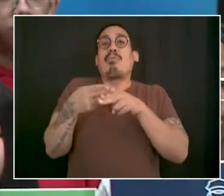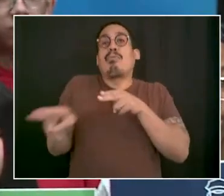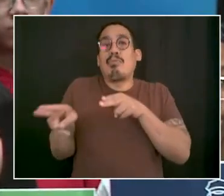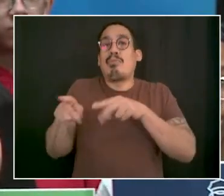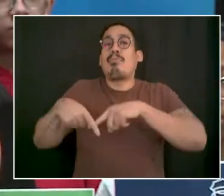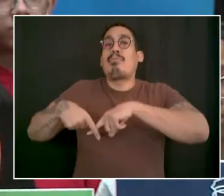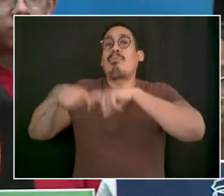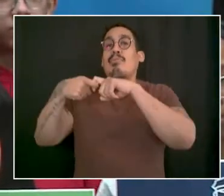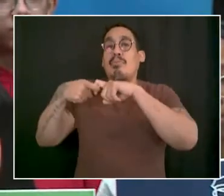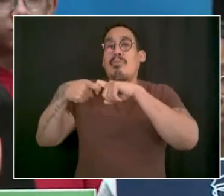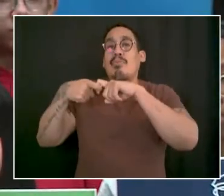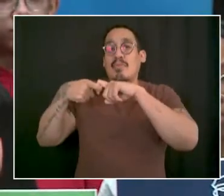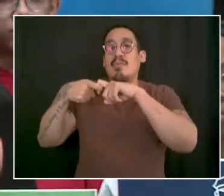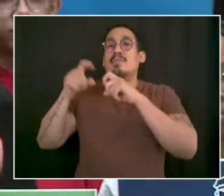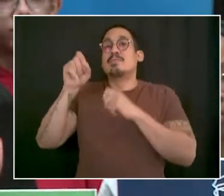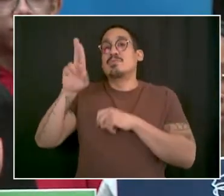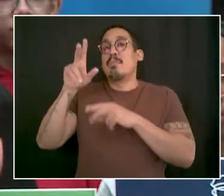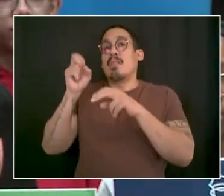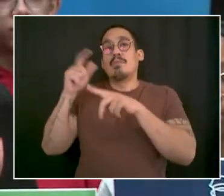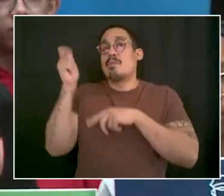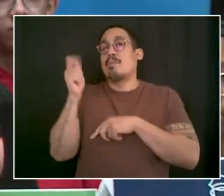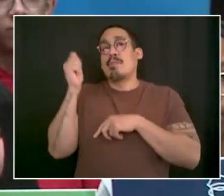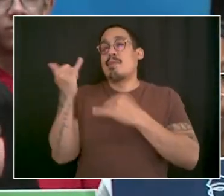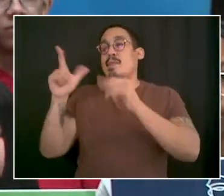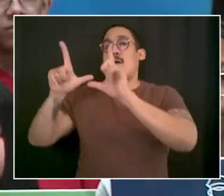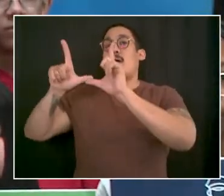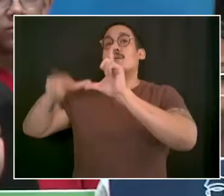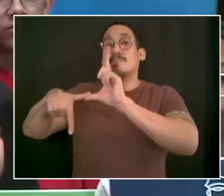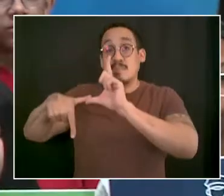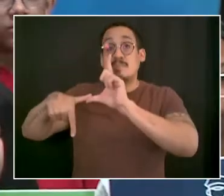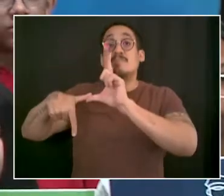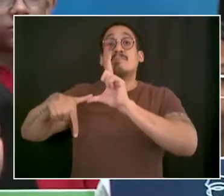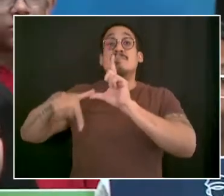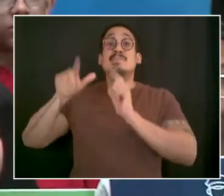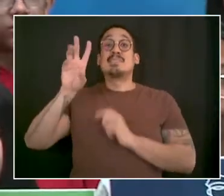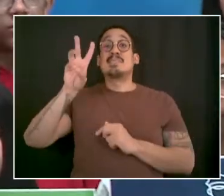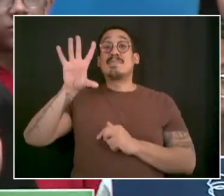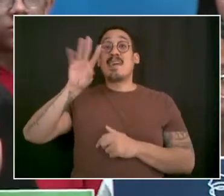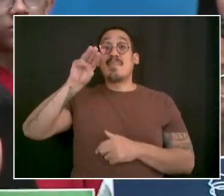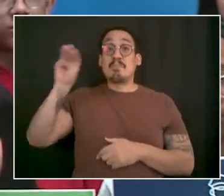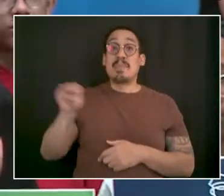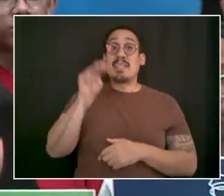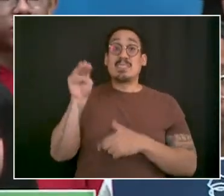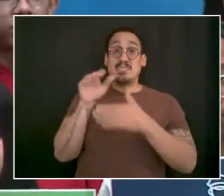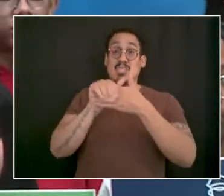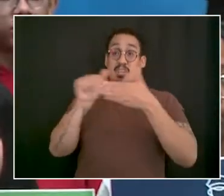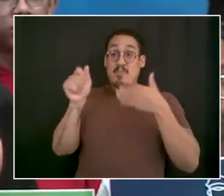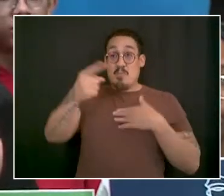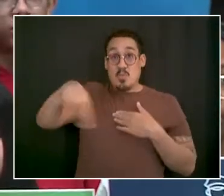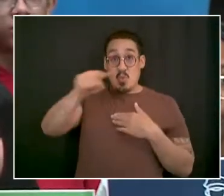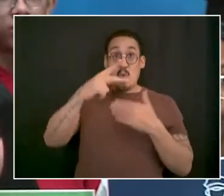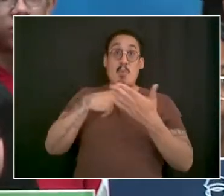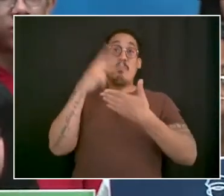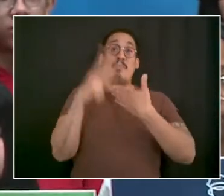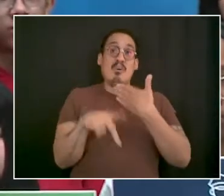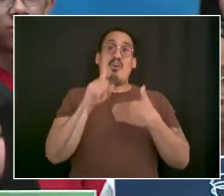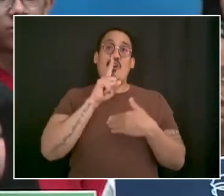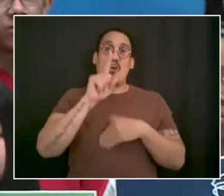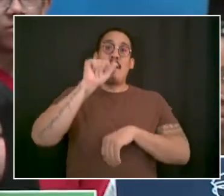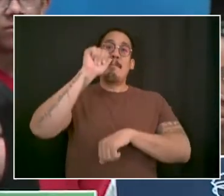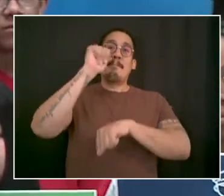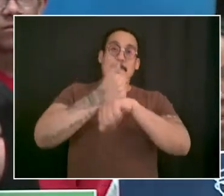And about $675 million of those programs are baseline.